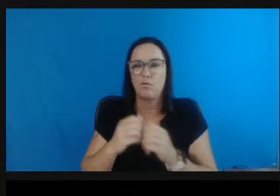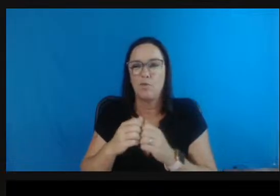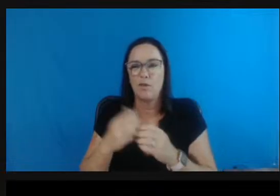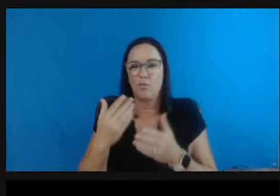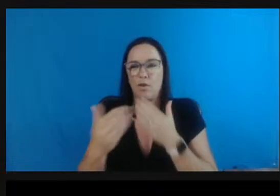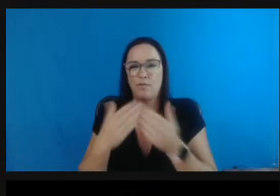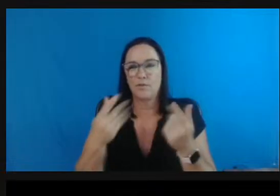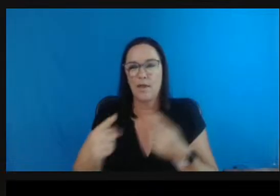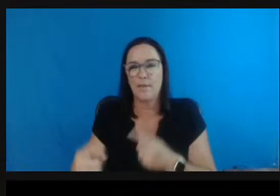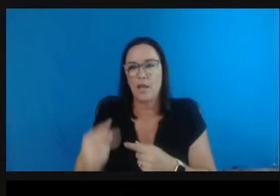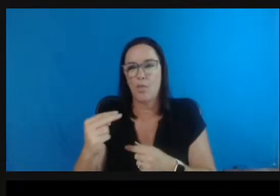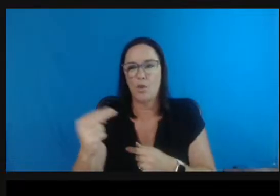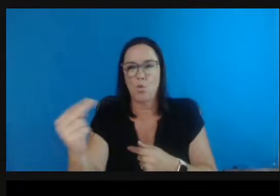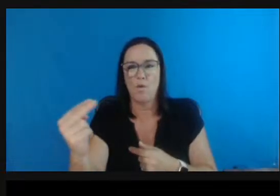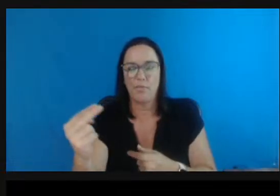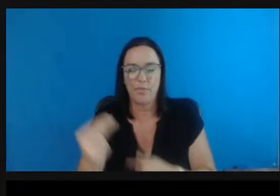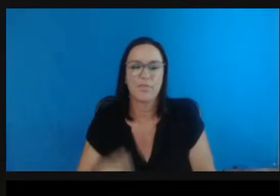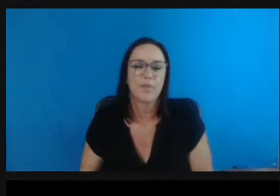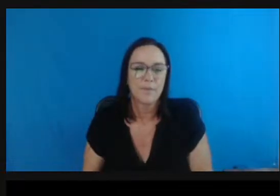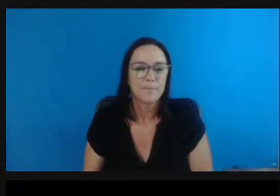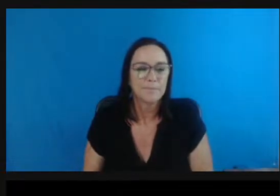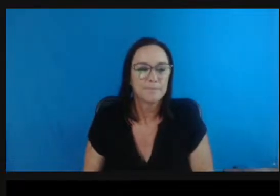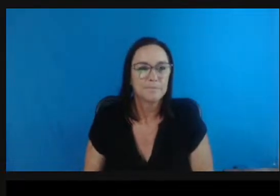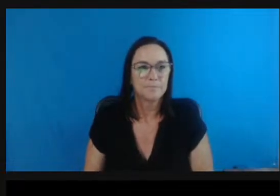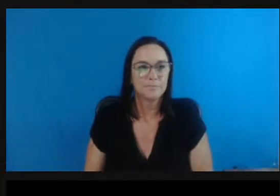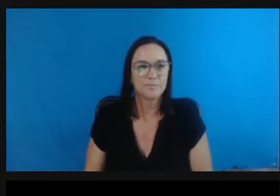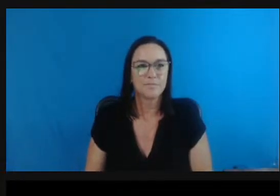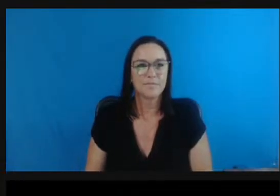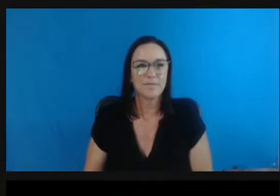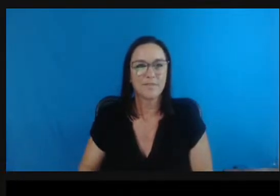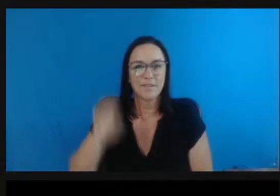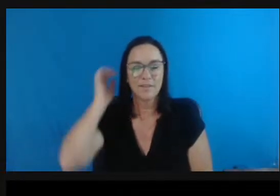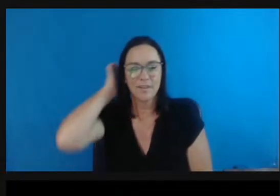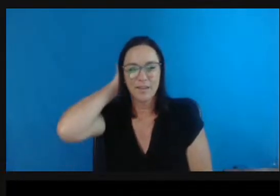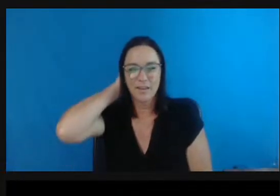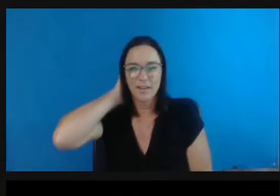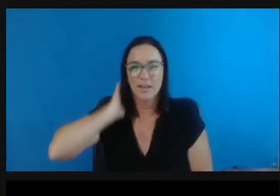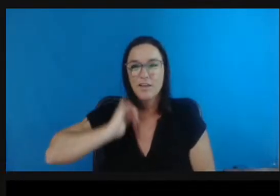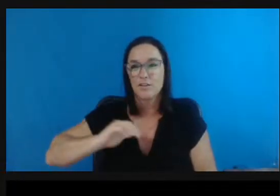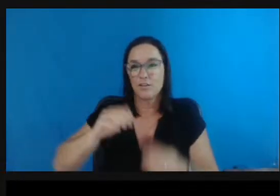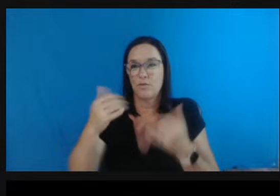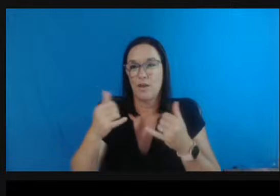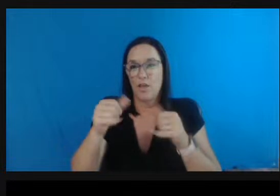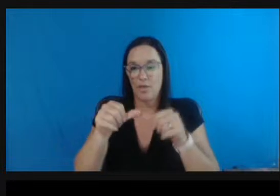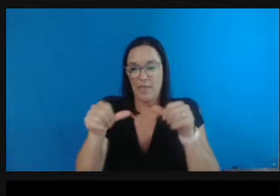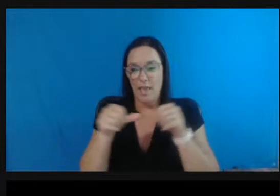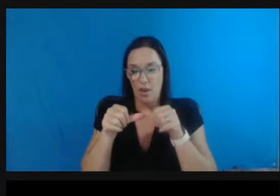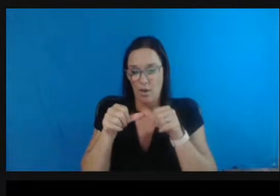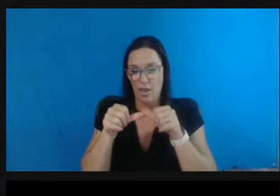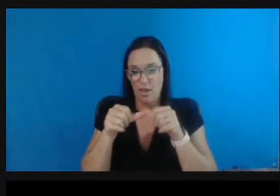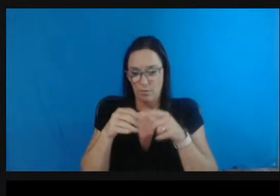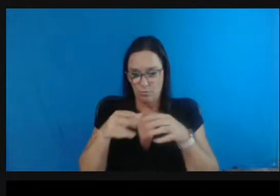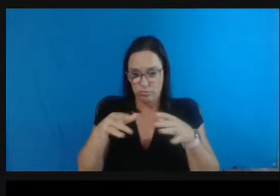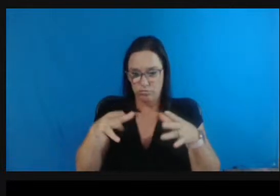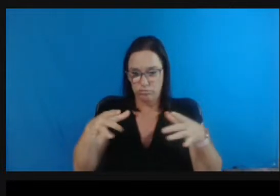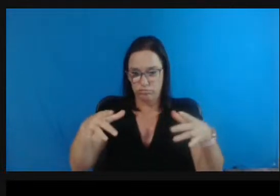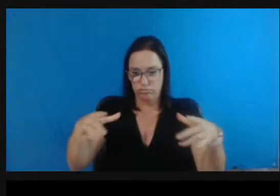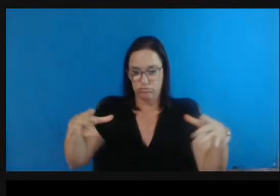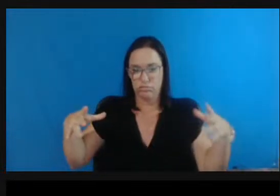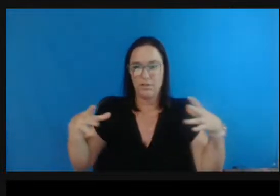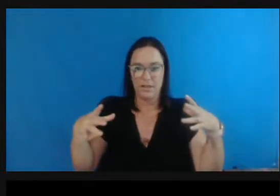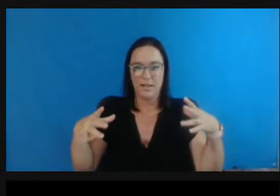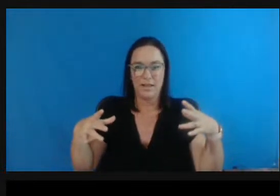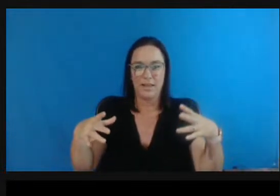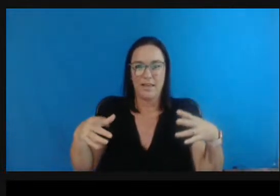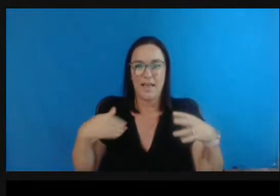Right. Yeah, it's gonna take more cameras now that the area of impact is widening across the whole caldera floor. There, there's that little